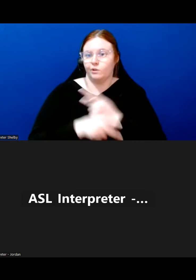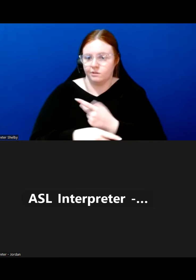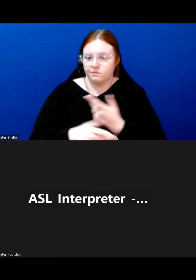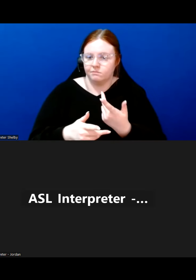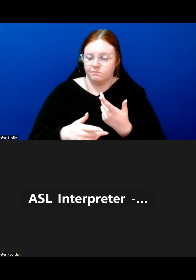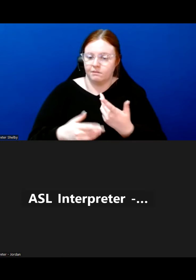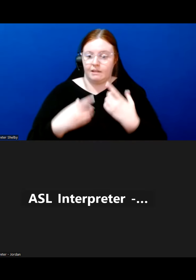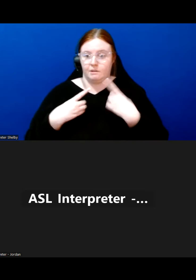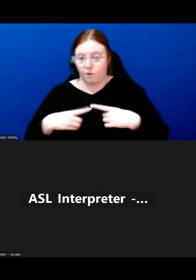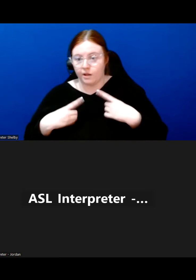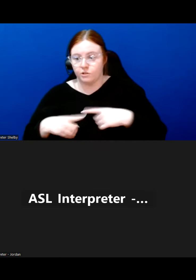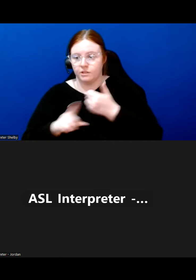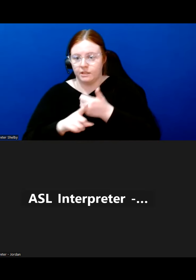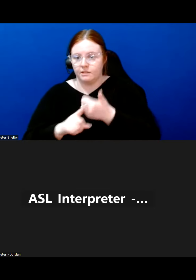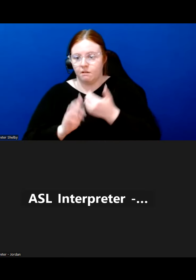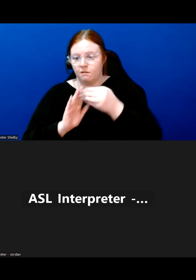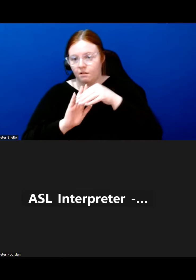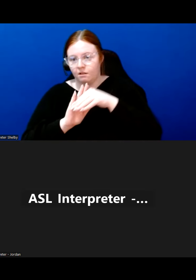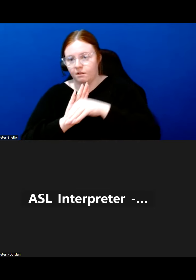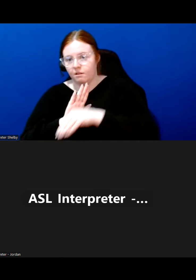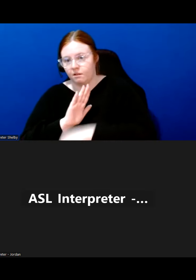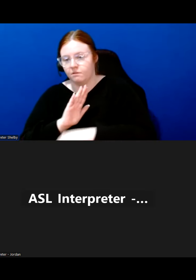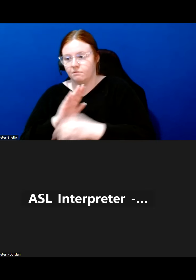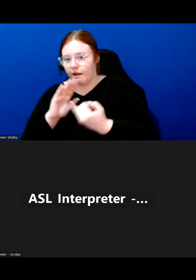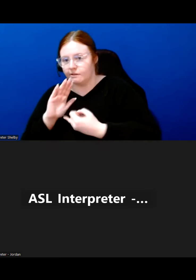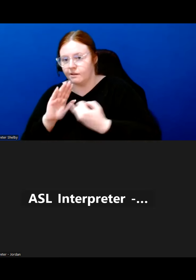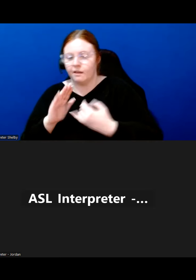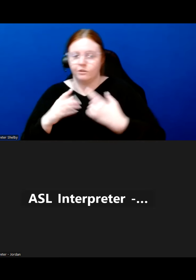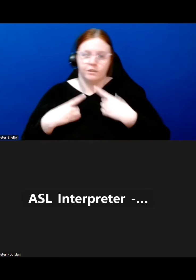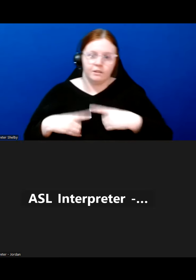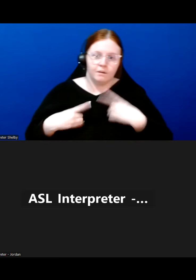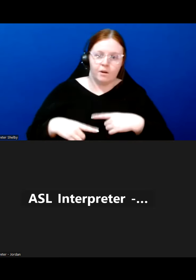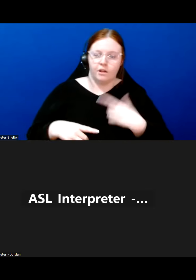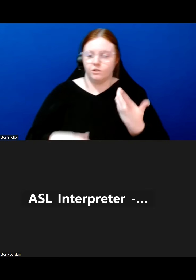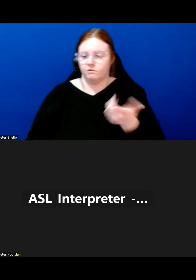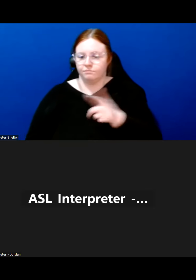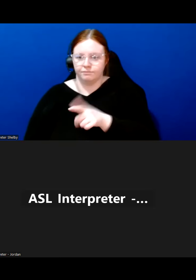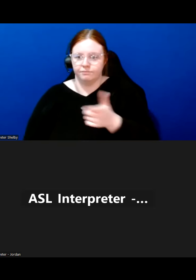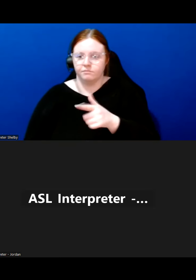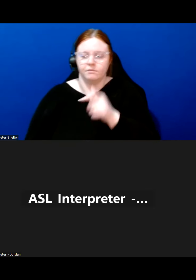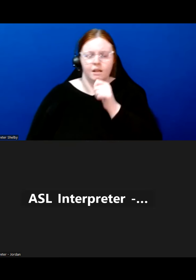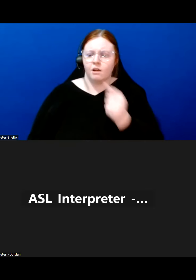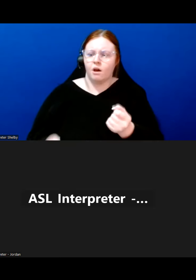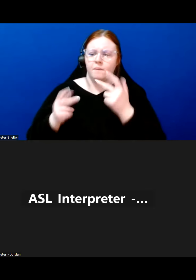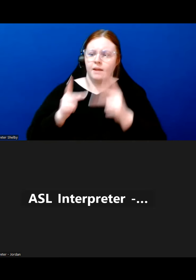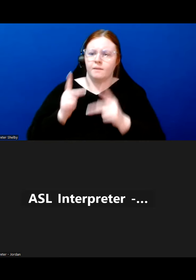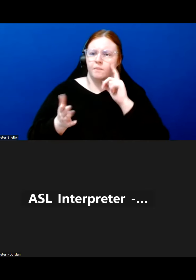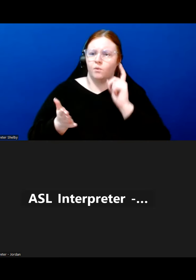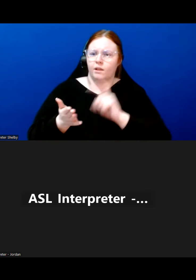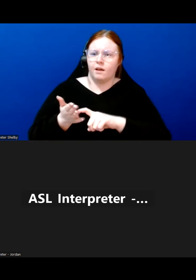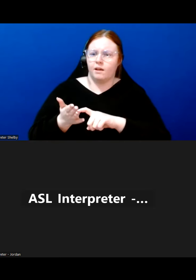can kind of start the cycle between isolation and depression. And not everybody really realizes how strong of a